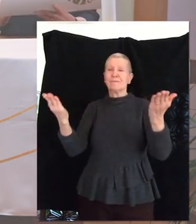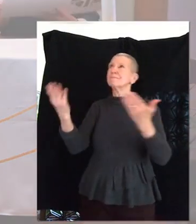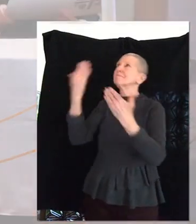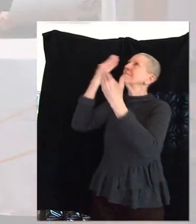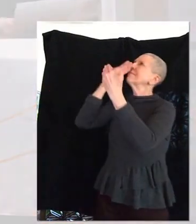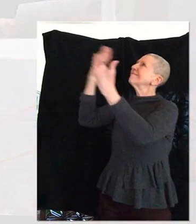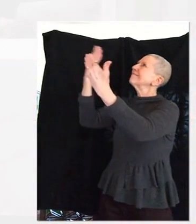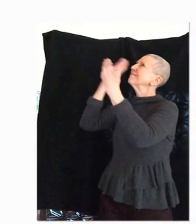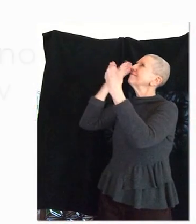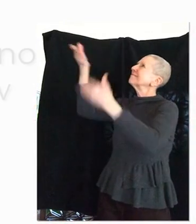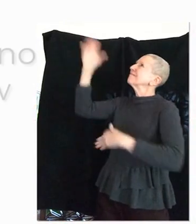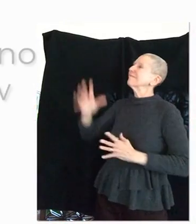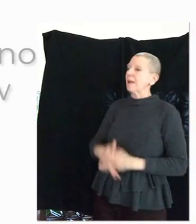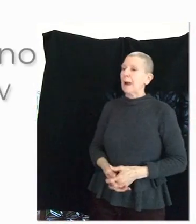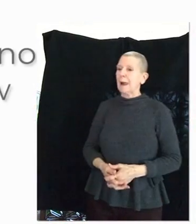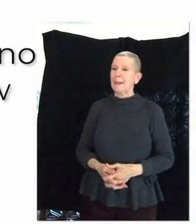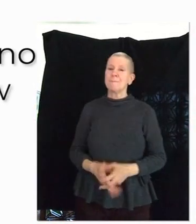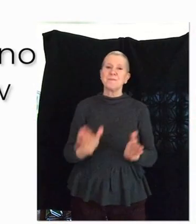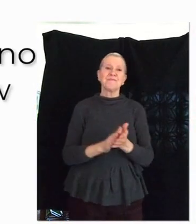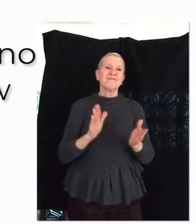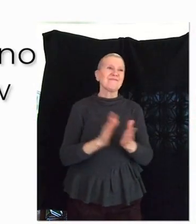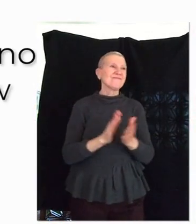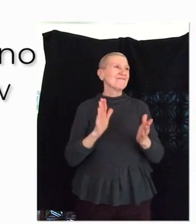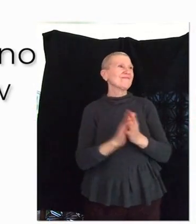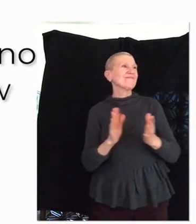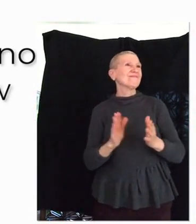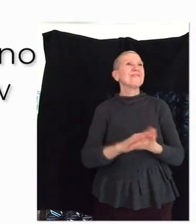Thanks be to God. Salam aleikum le.